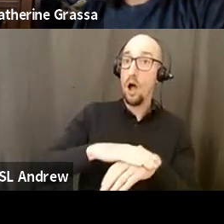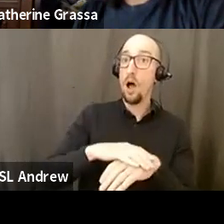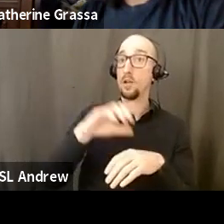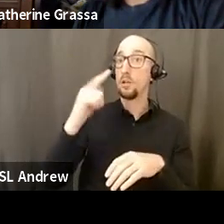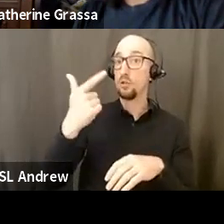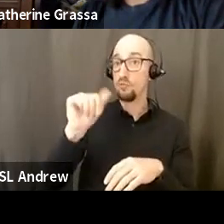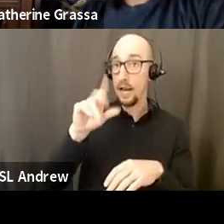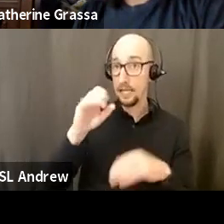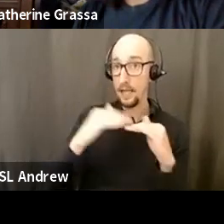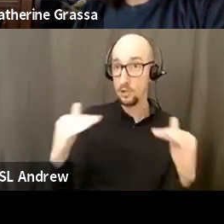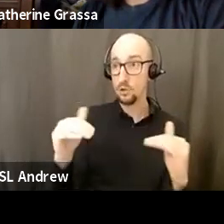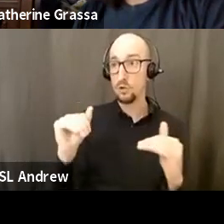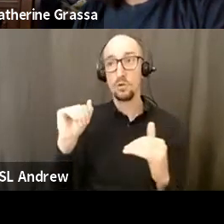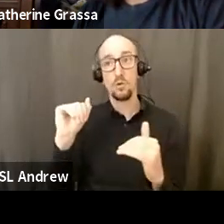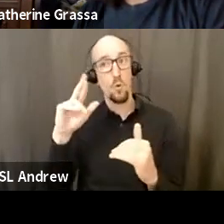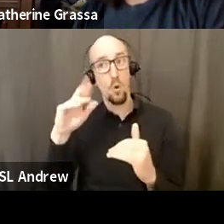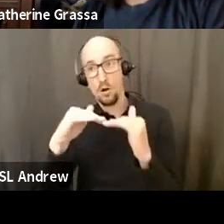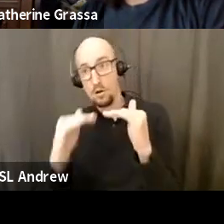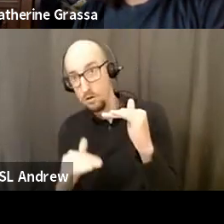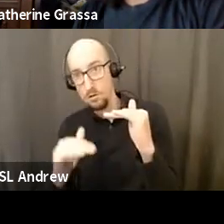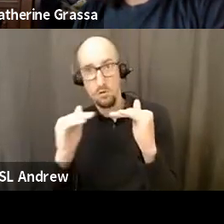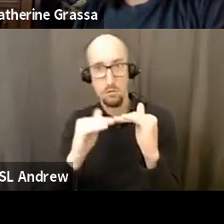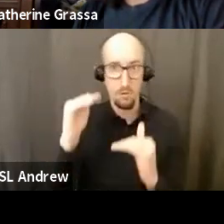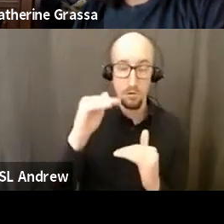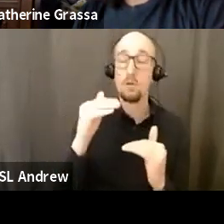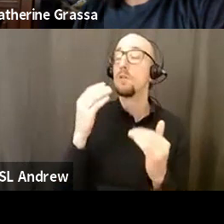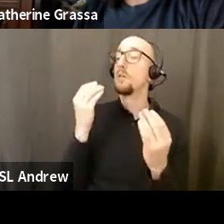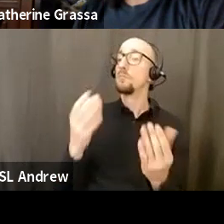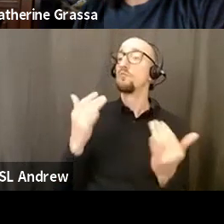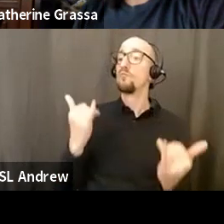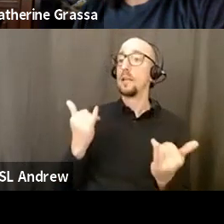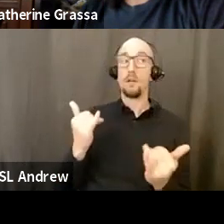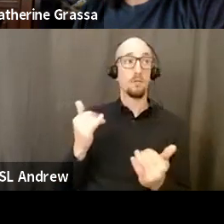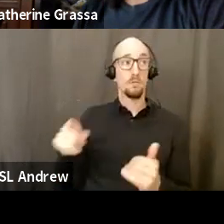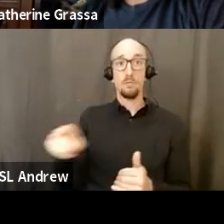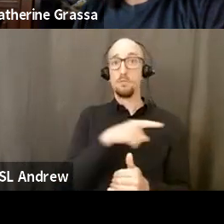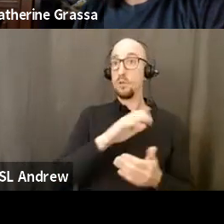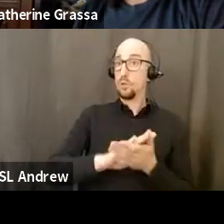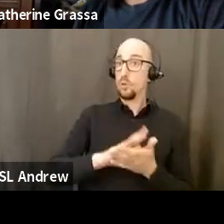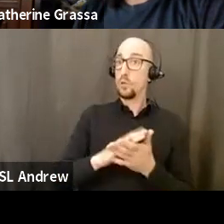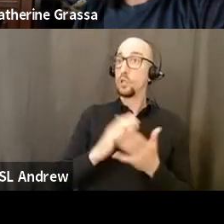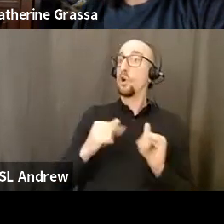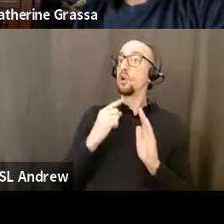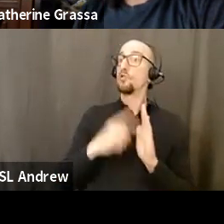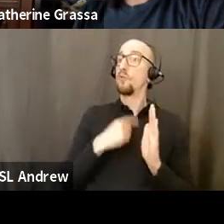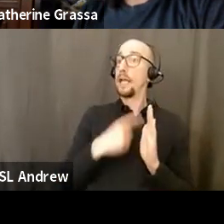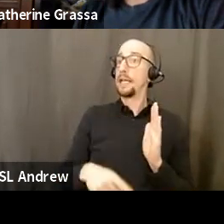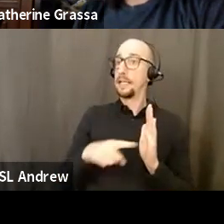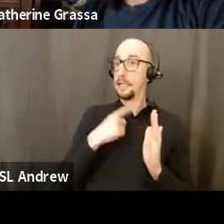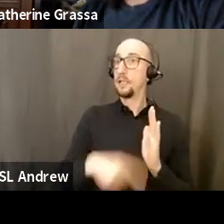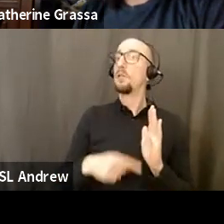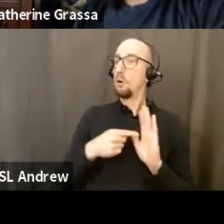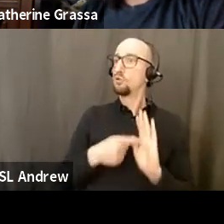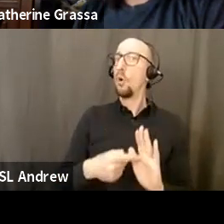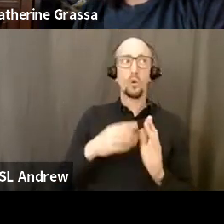to schools is that our current grading certainly reflects students' efforts